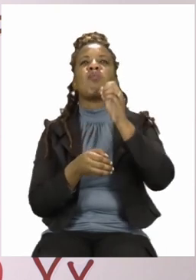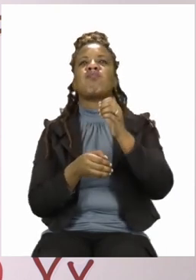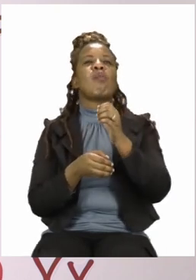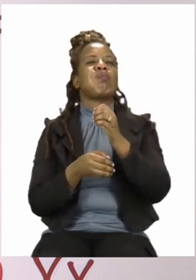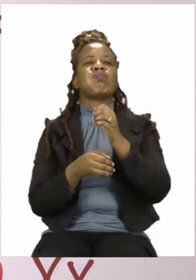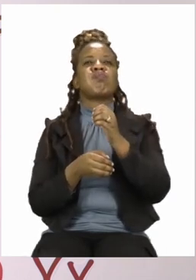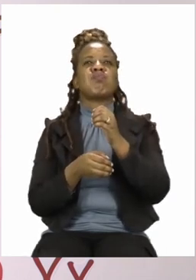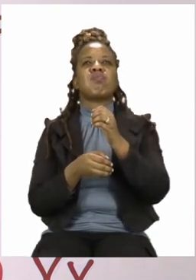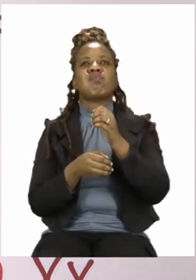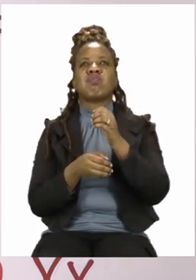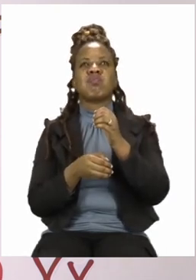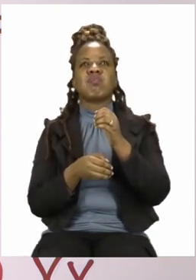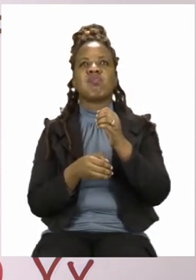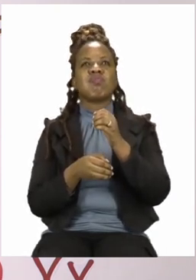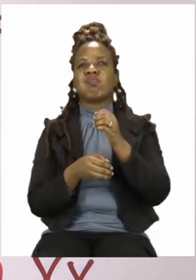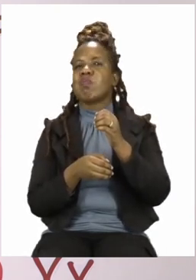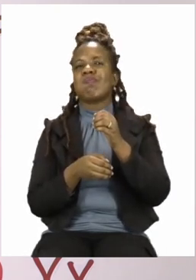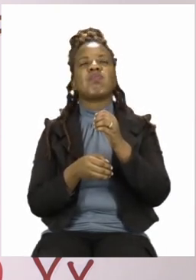Rinse, rinse, rinse.